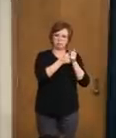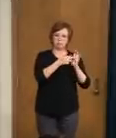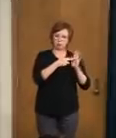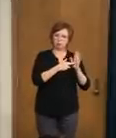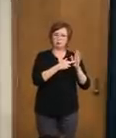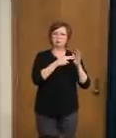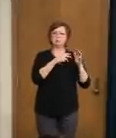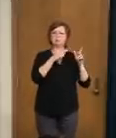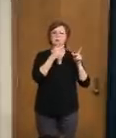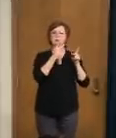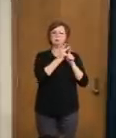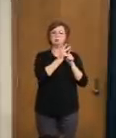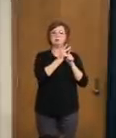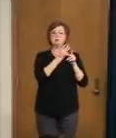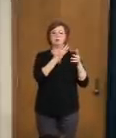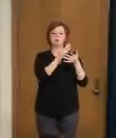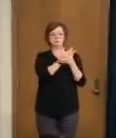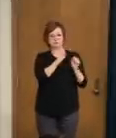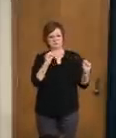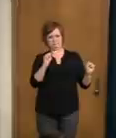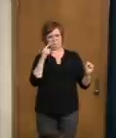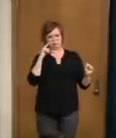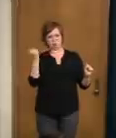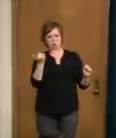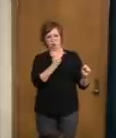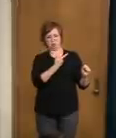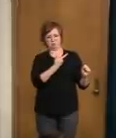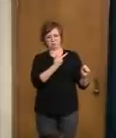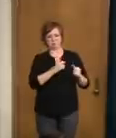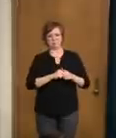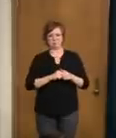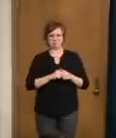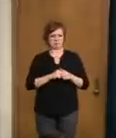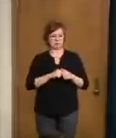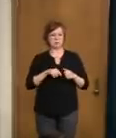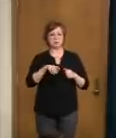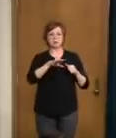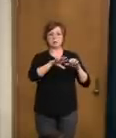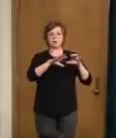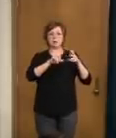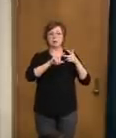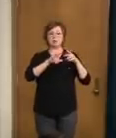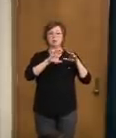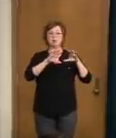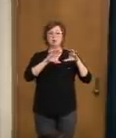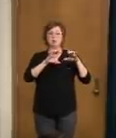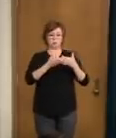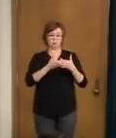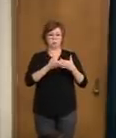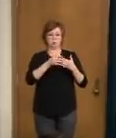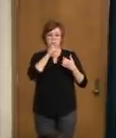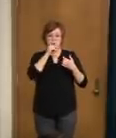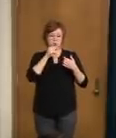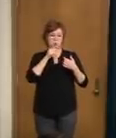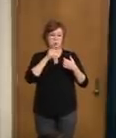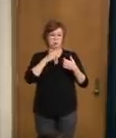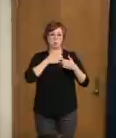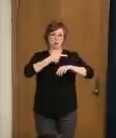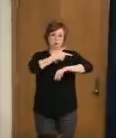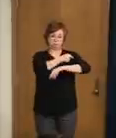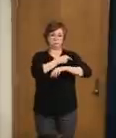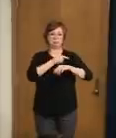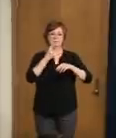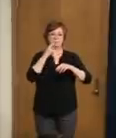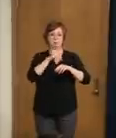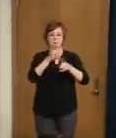we have a very committed workforce that's going to support the safe delivery of the vaccine. The World Health Organization estimates